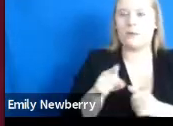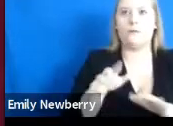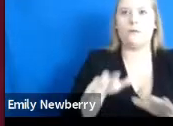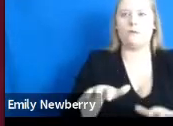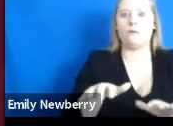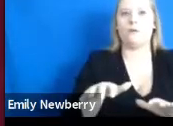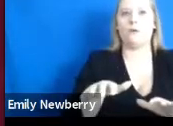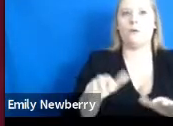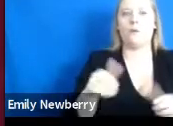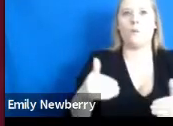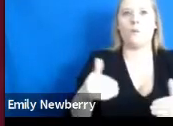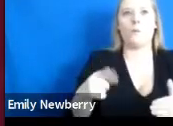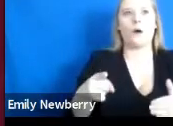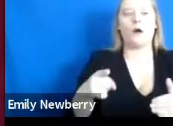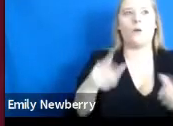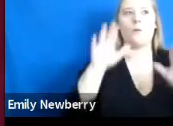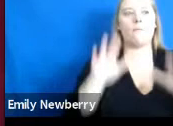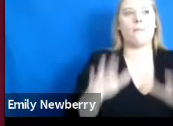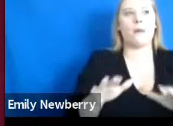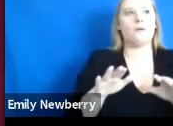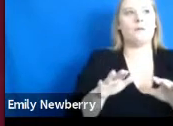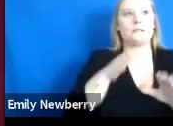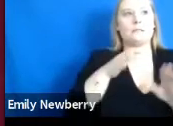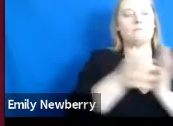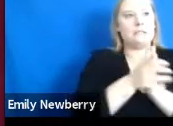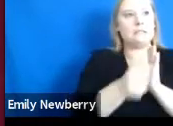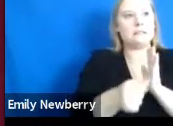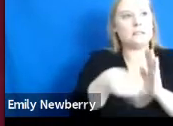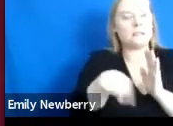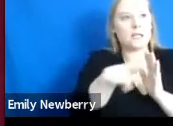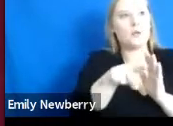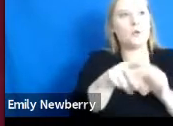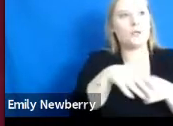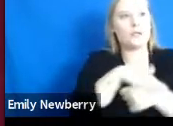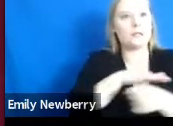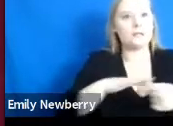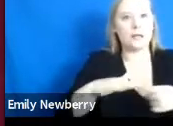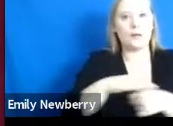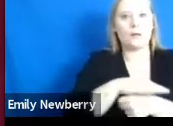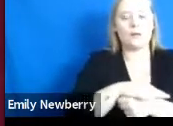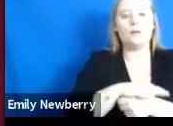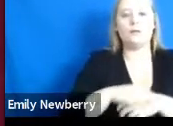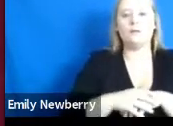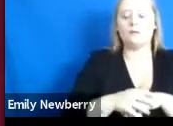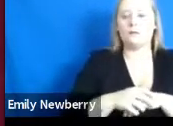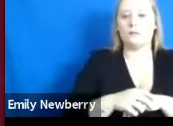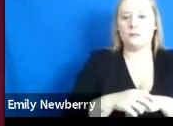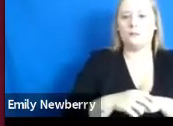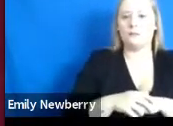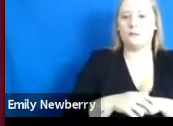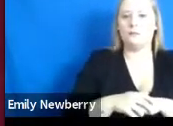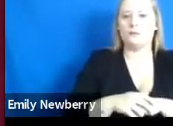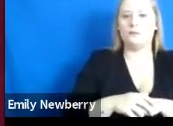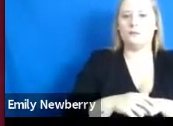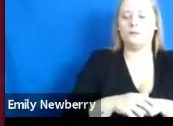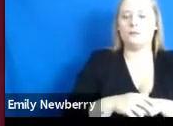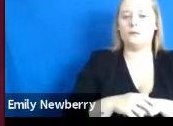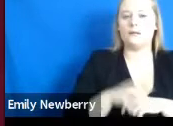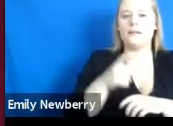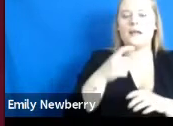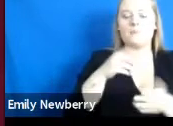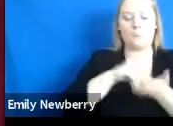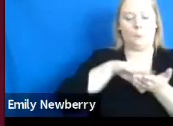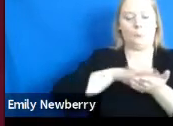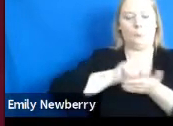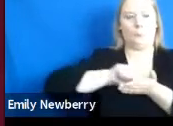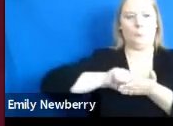people were doing agriculture in this region, in such an arid region even back then. And they noted that